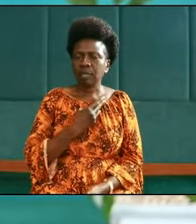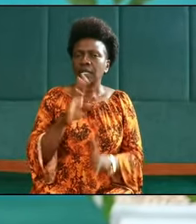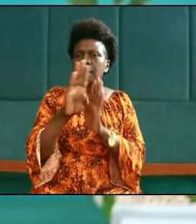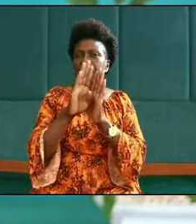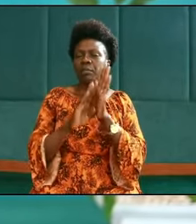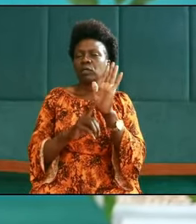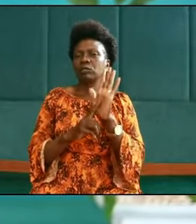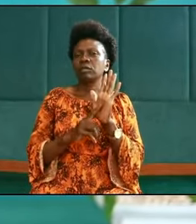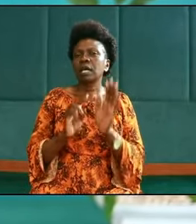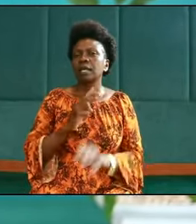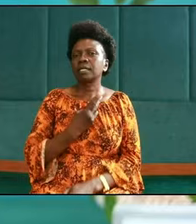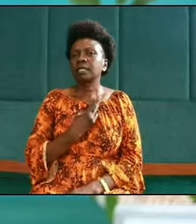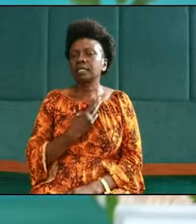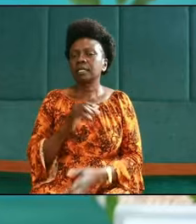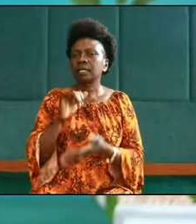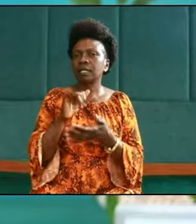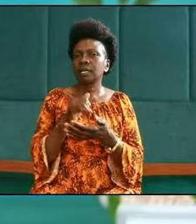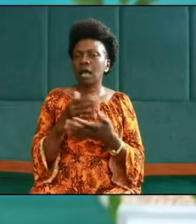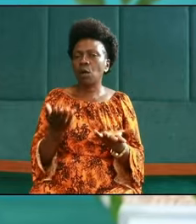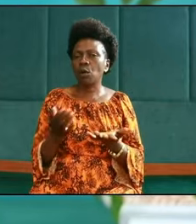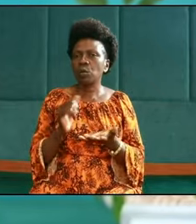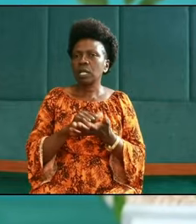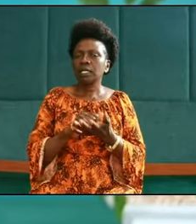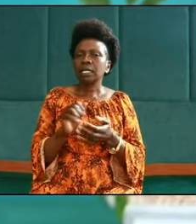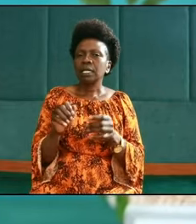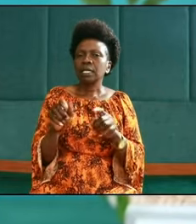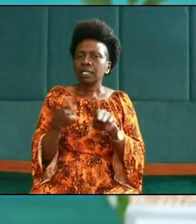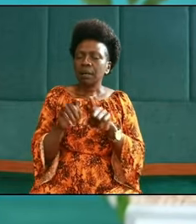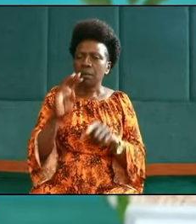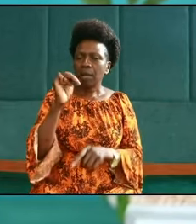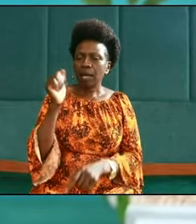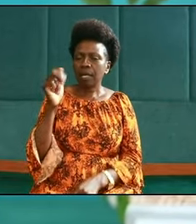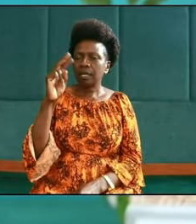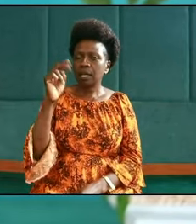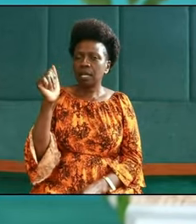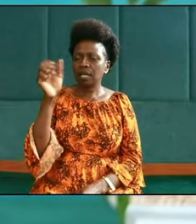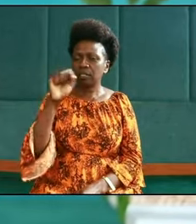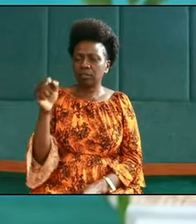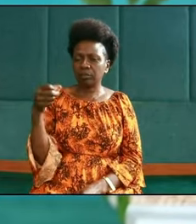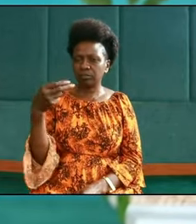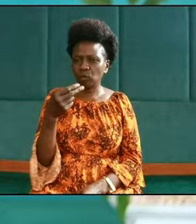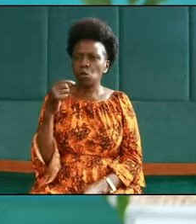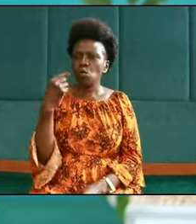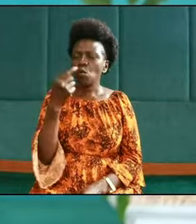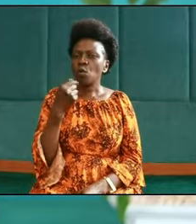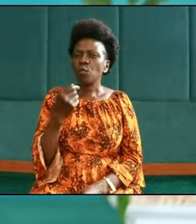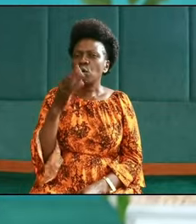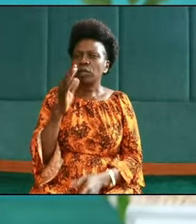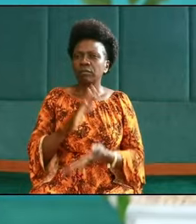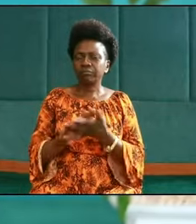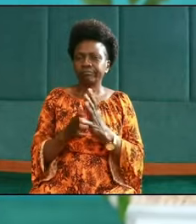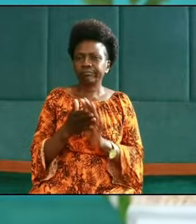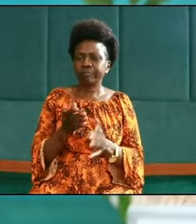is showing us, that like Manasseh, whom God did not give up, when